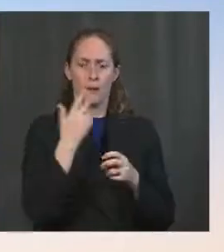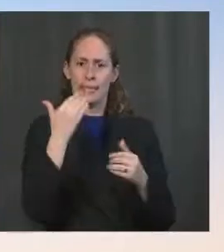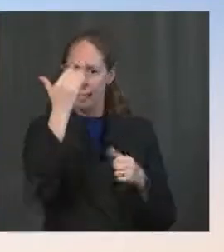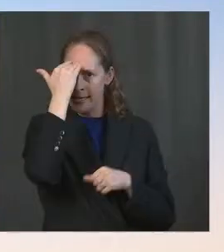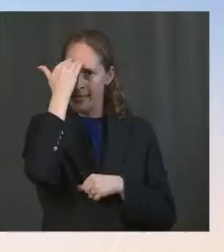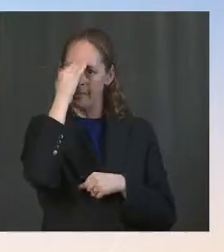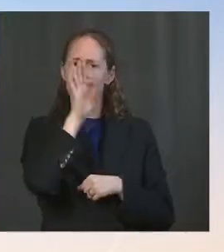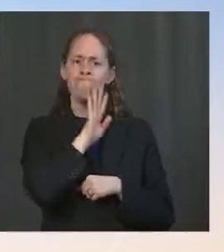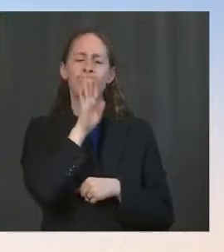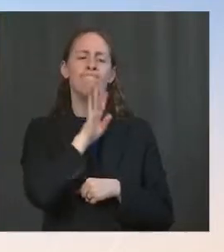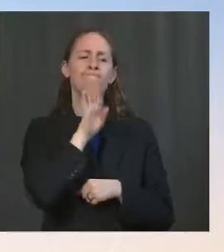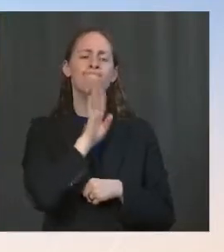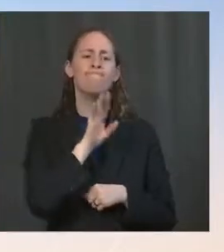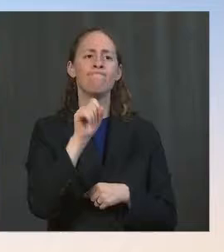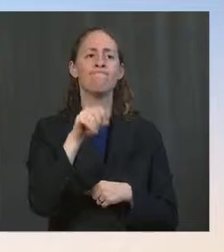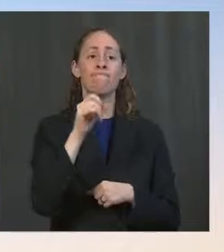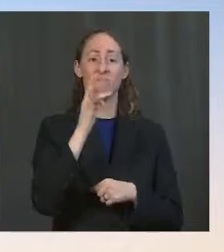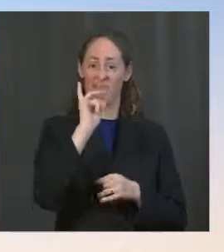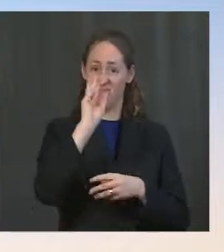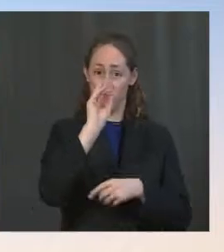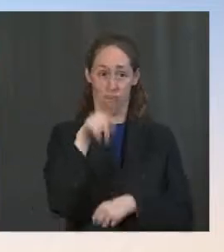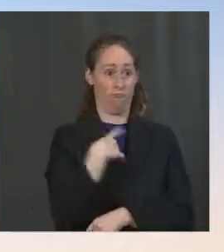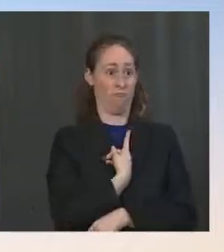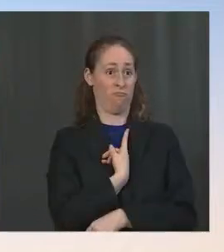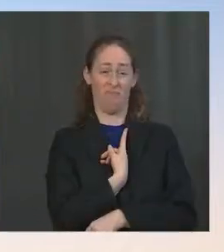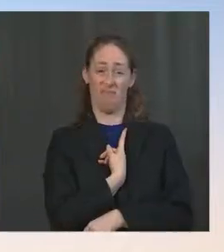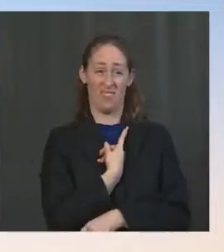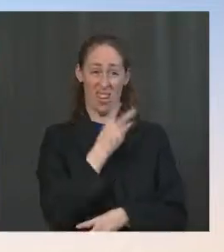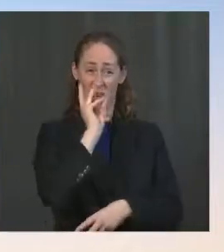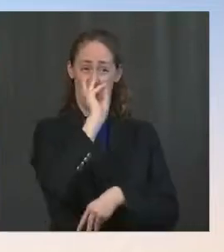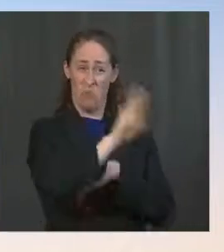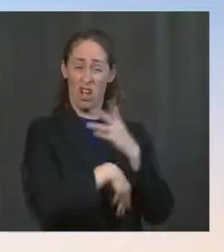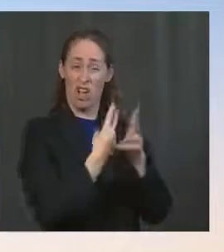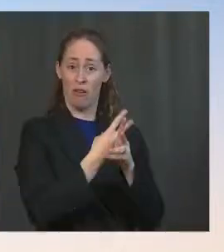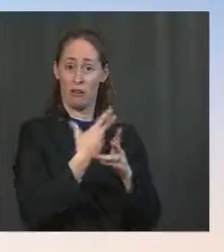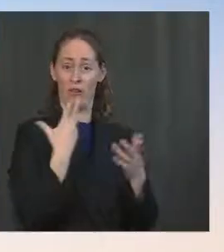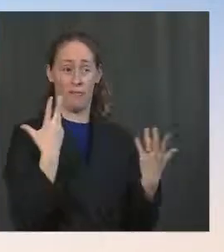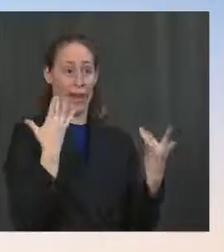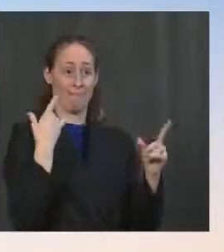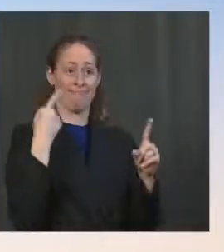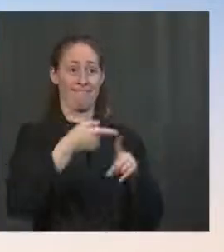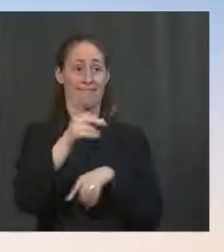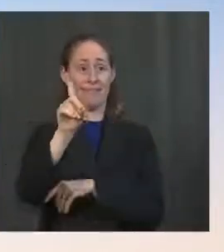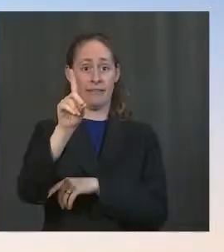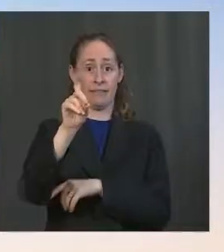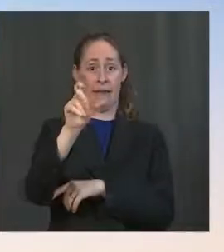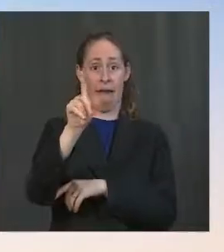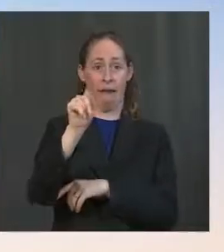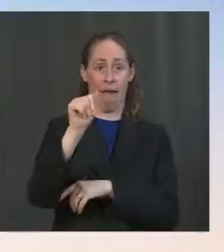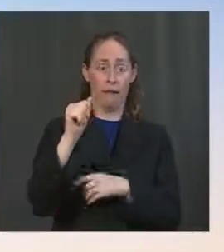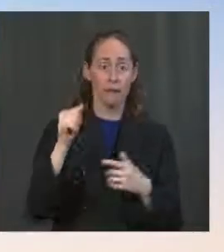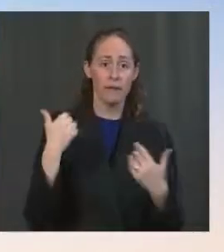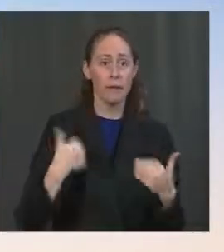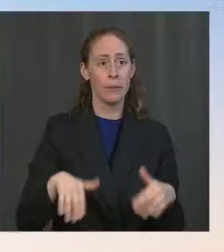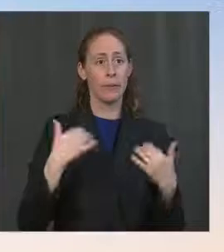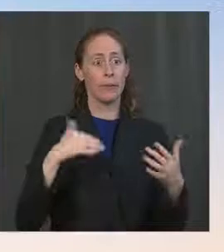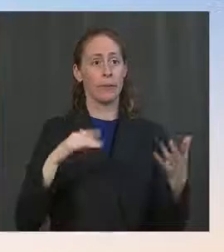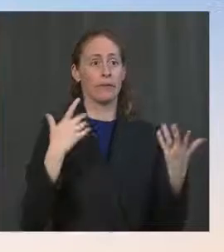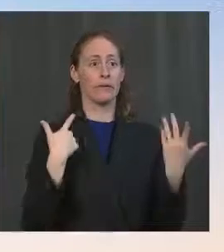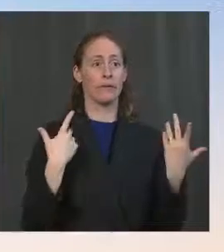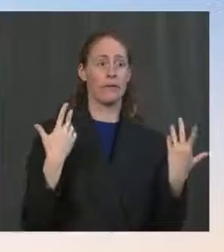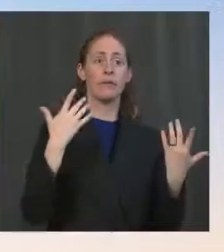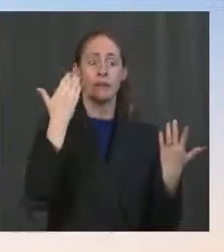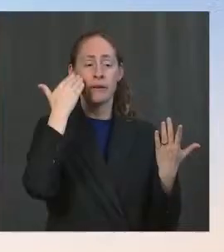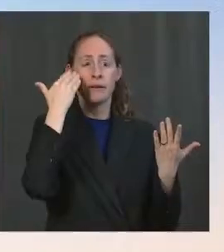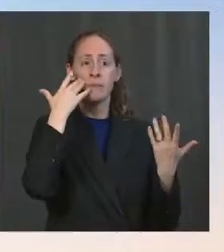supply chains around the world were impacted a great deal by Delta, and we're working in part to address and help many countries recover